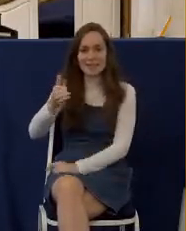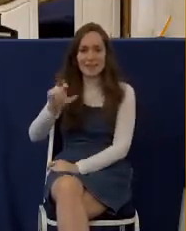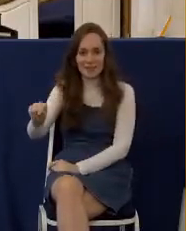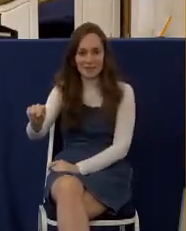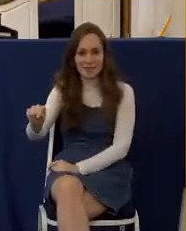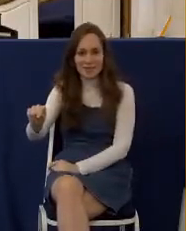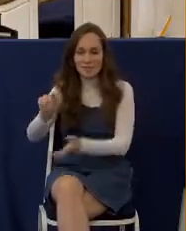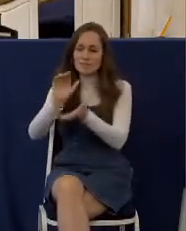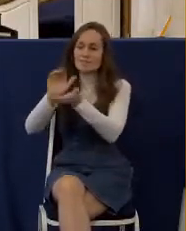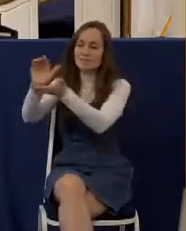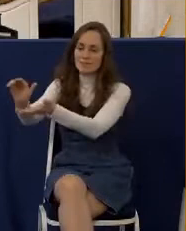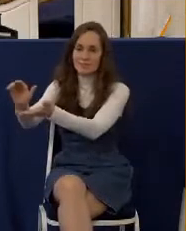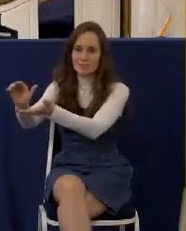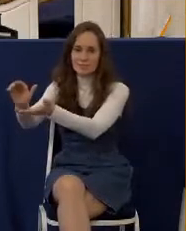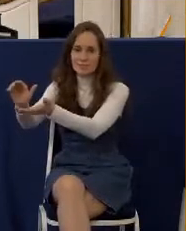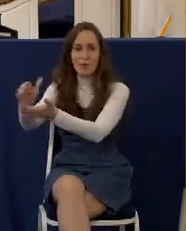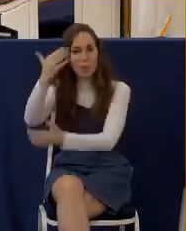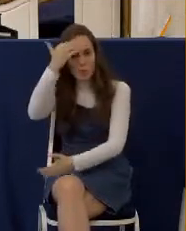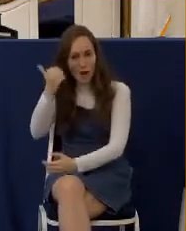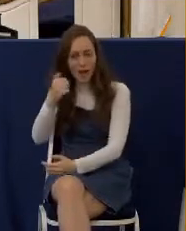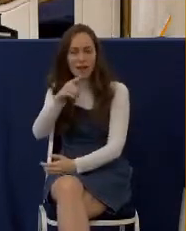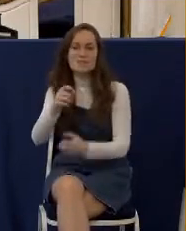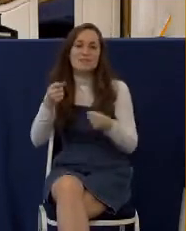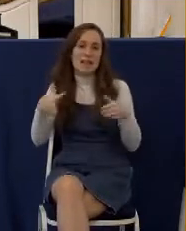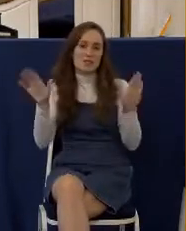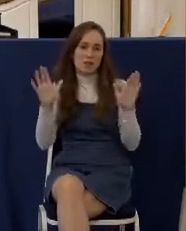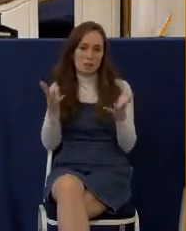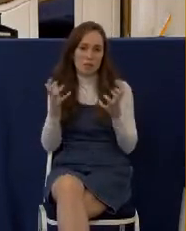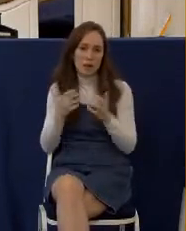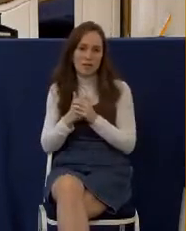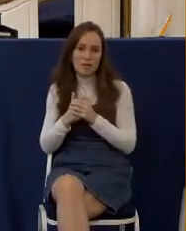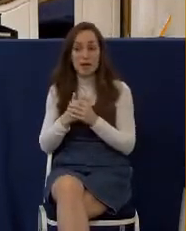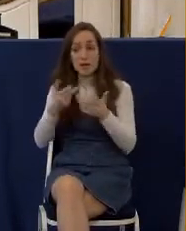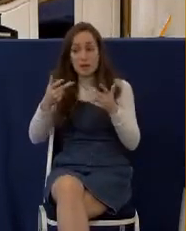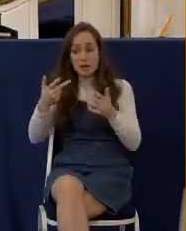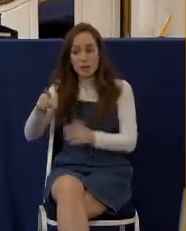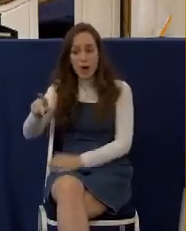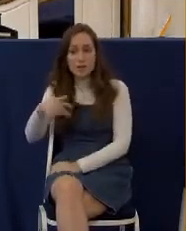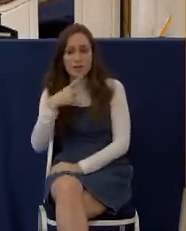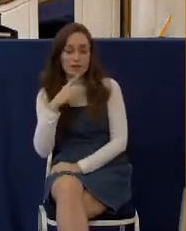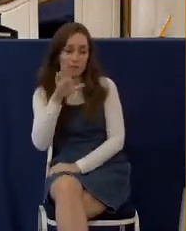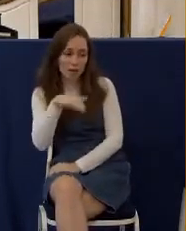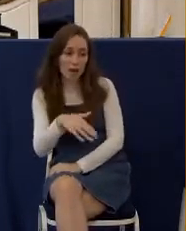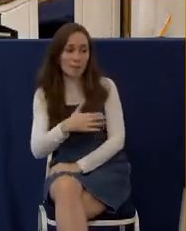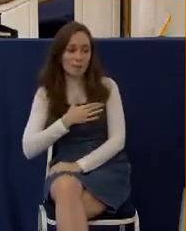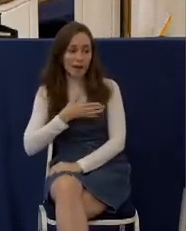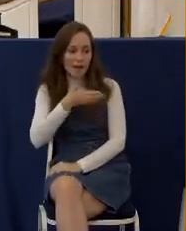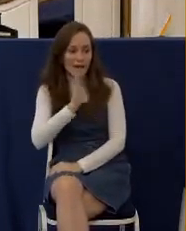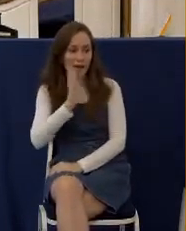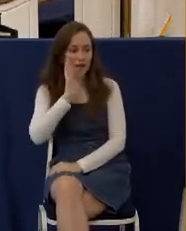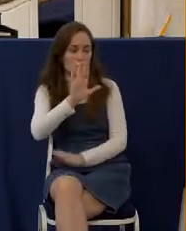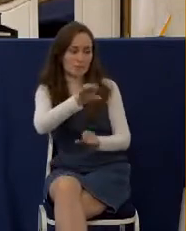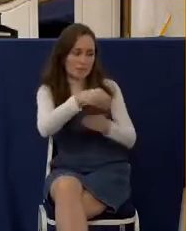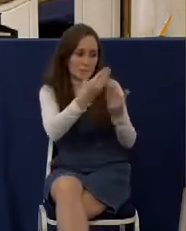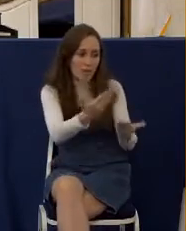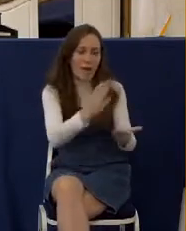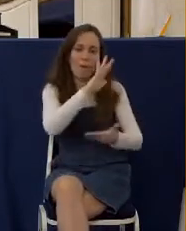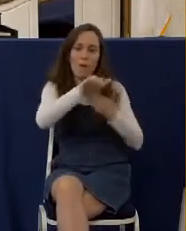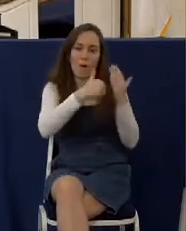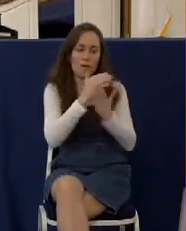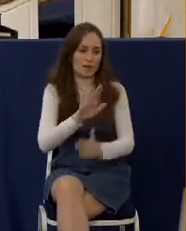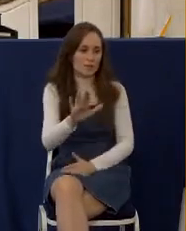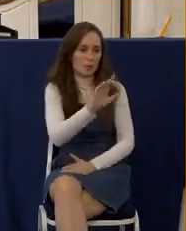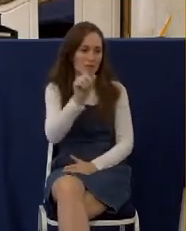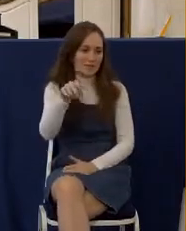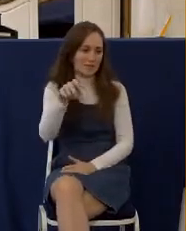the sacrifice. And in return, Paul said to them, you know, my God will supply all of your needs, said to that church, because you gave to